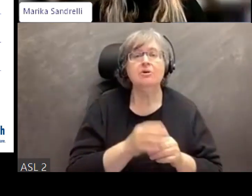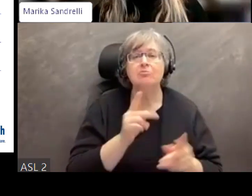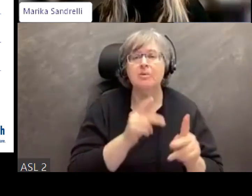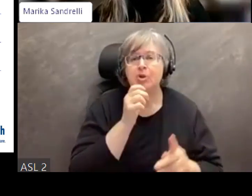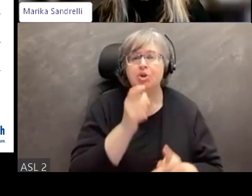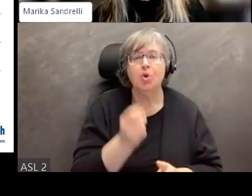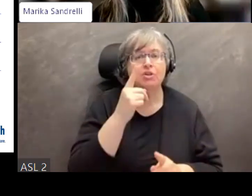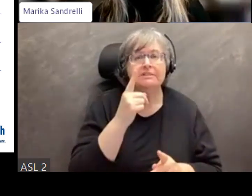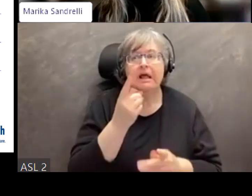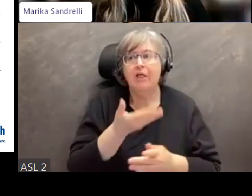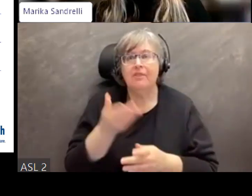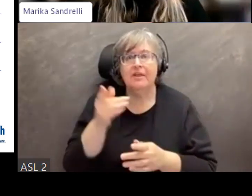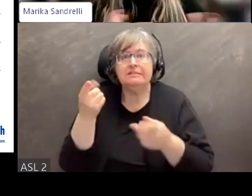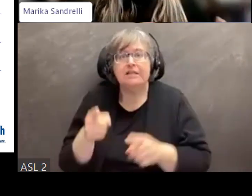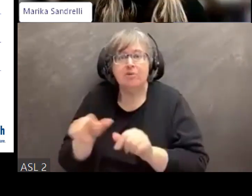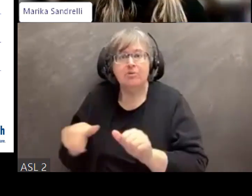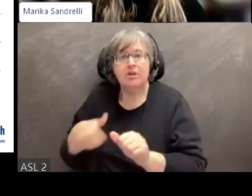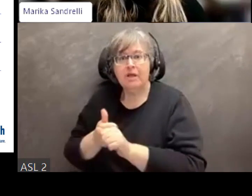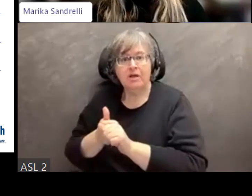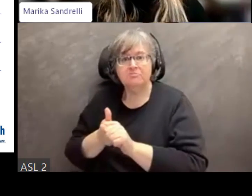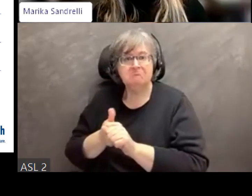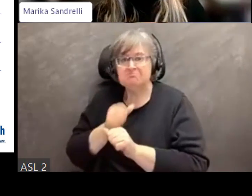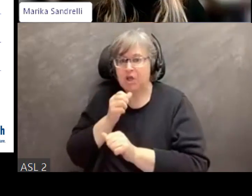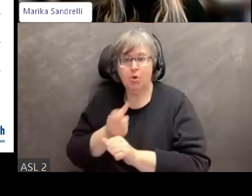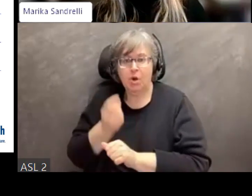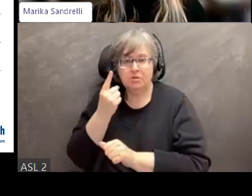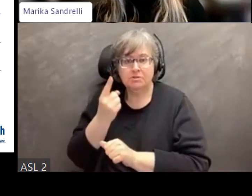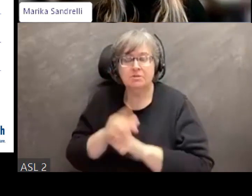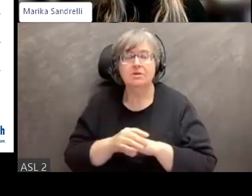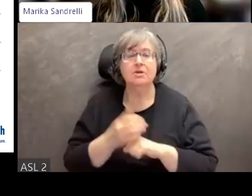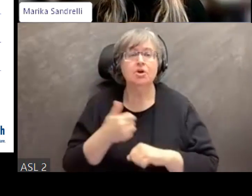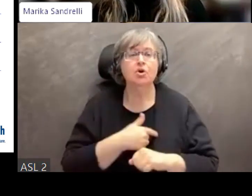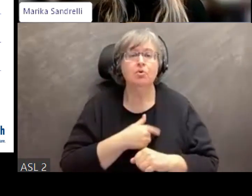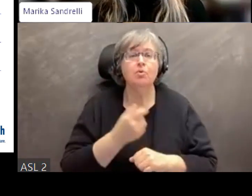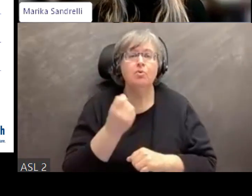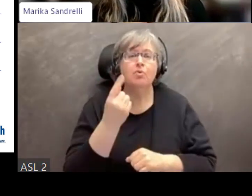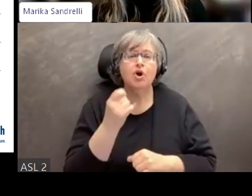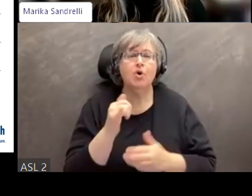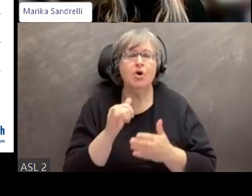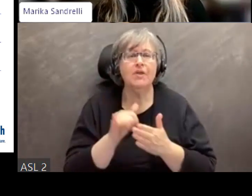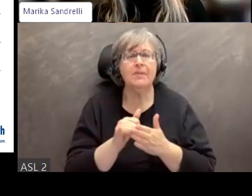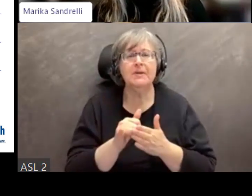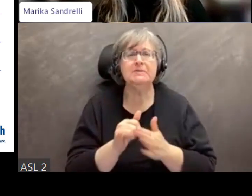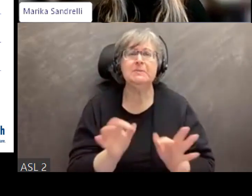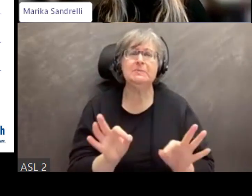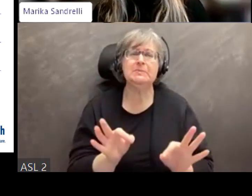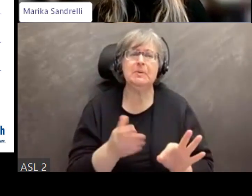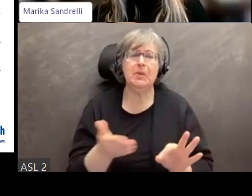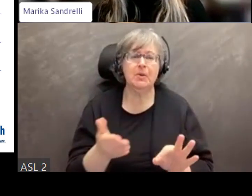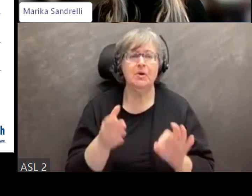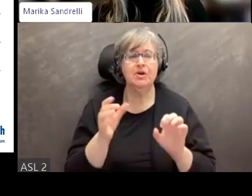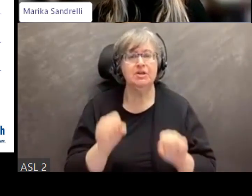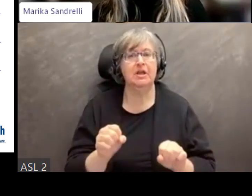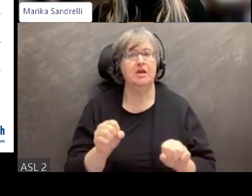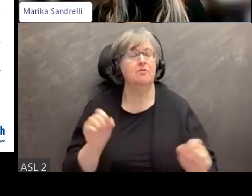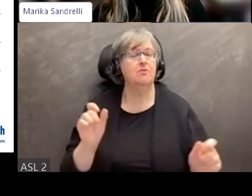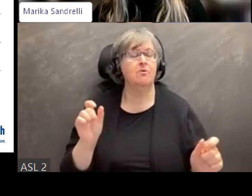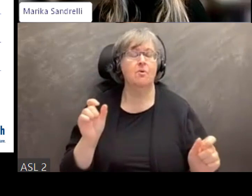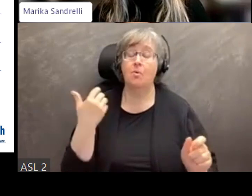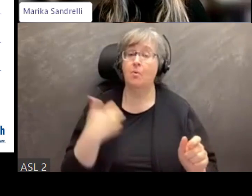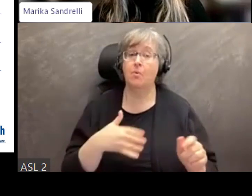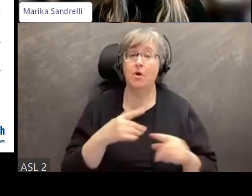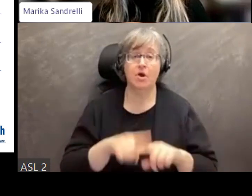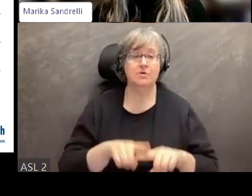happens behind the scenes that people may not understand. We're also acknowledging that small things can